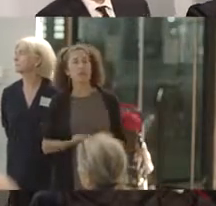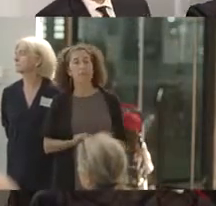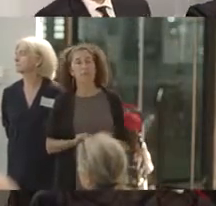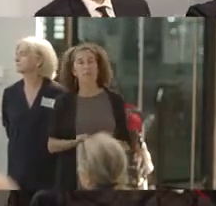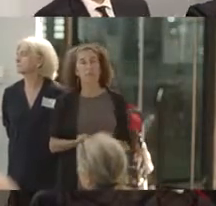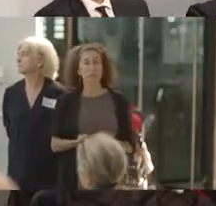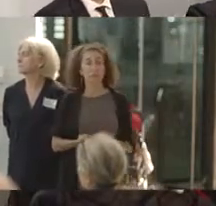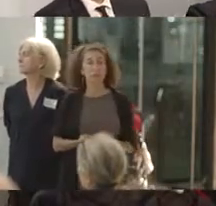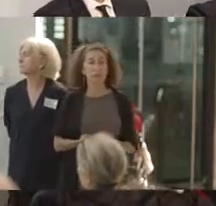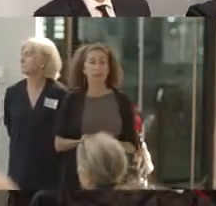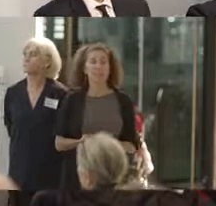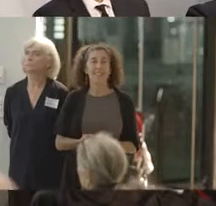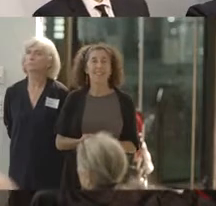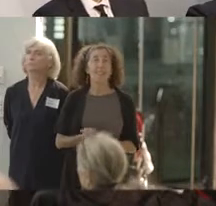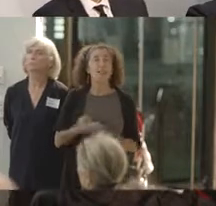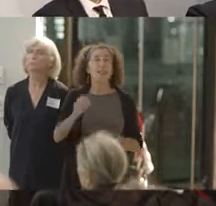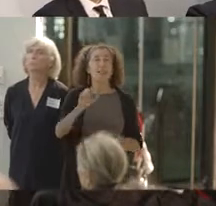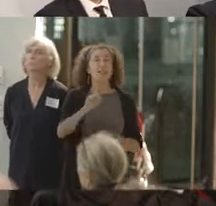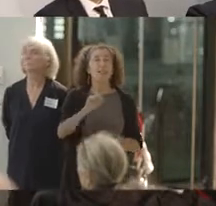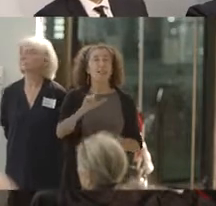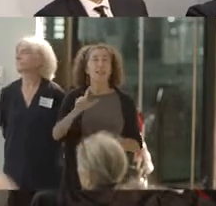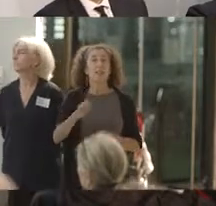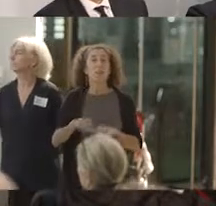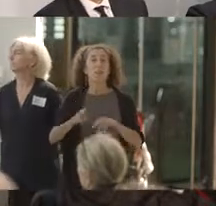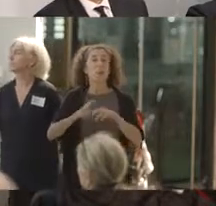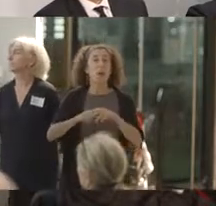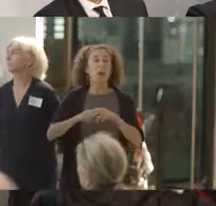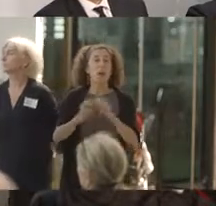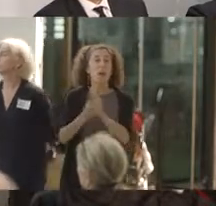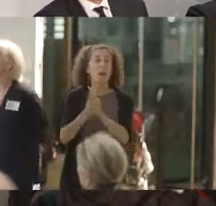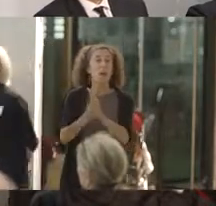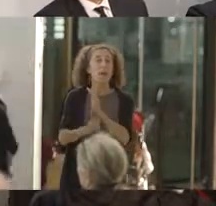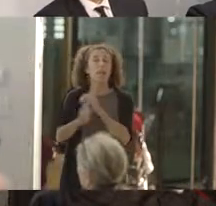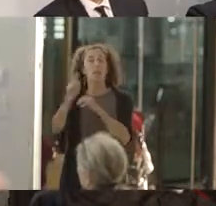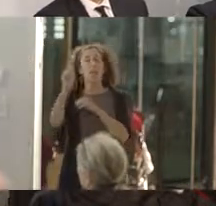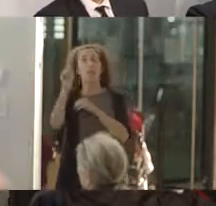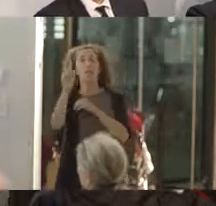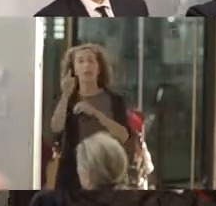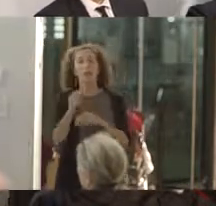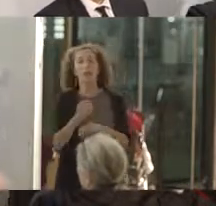Our sea level rise expert is in the back of the board, so I'm going to get that answer and I'll make sure that it gets in the notes.